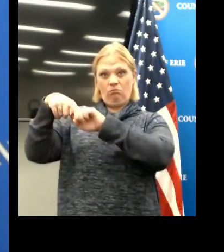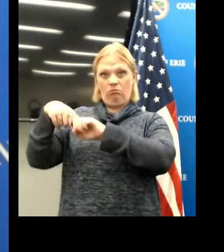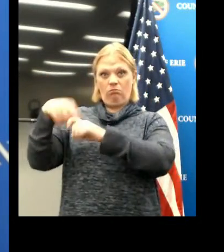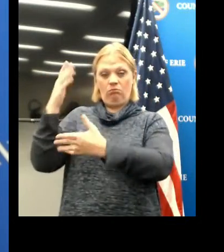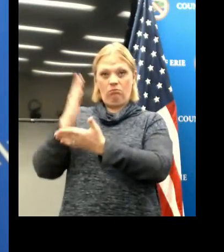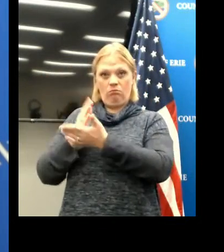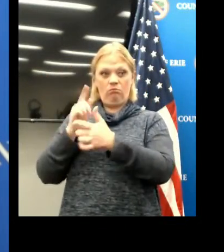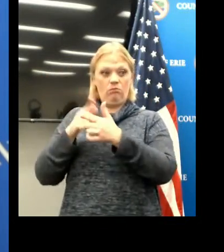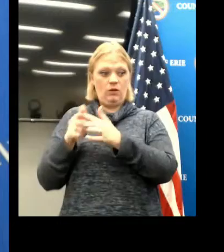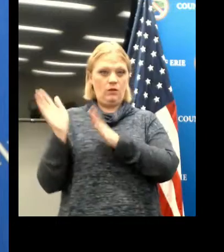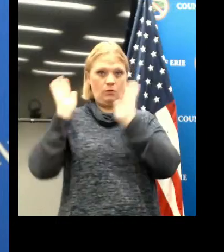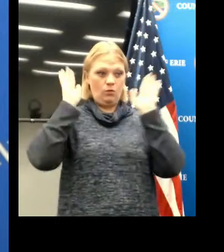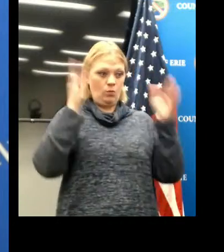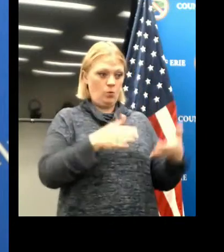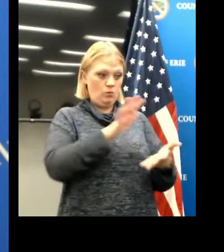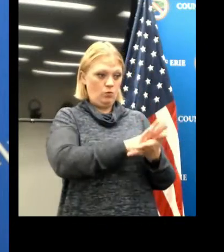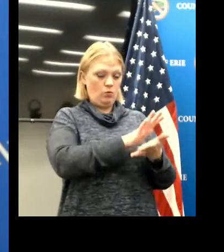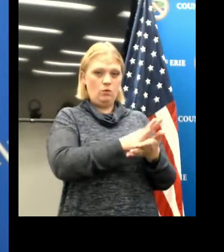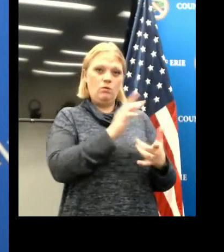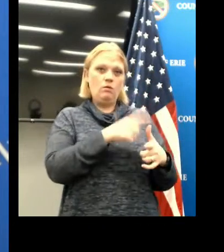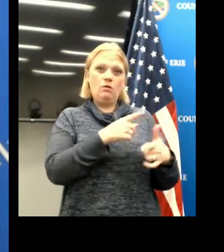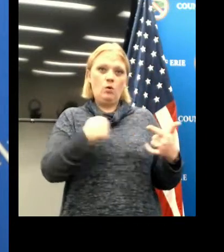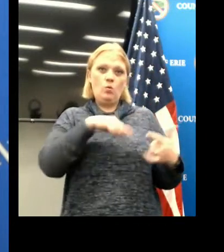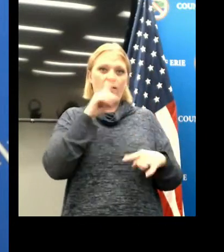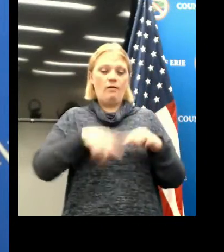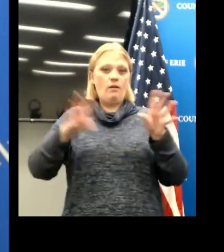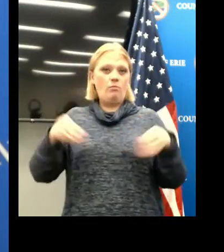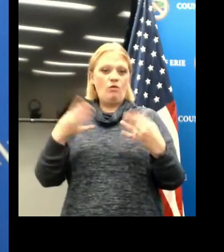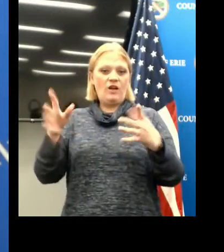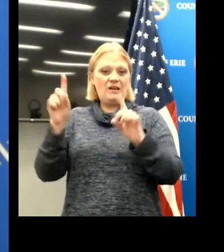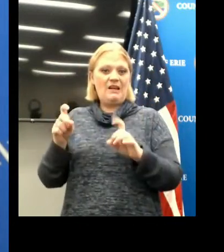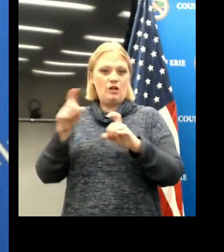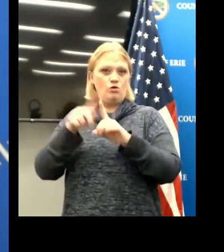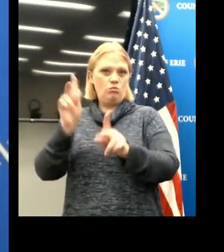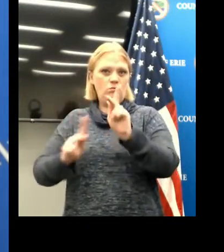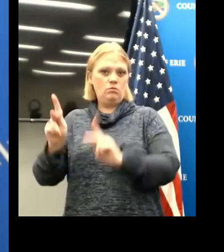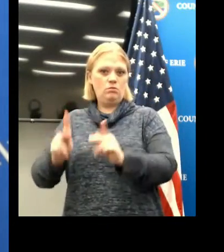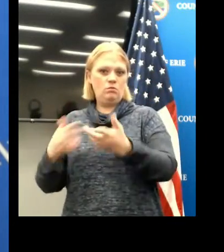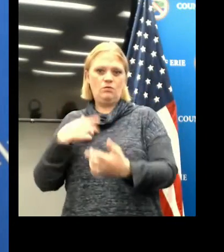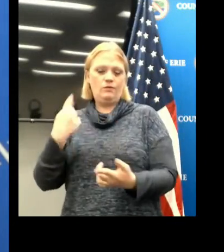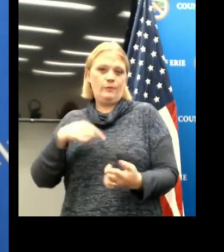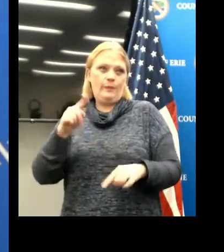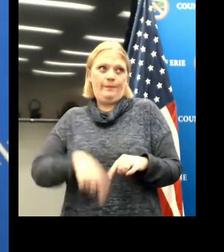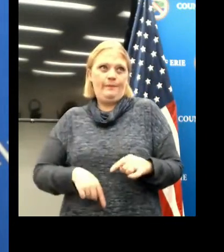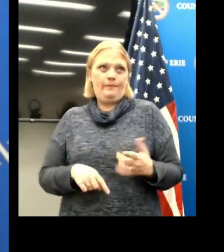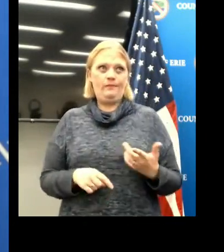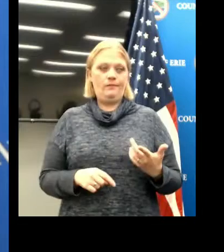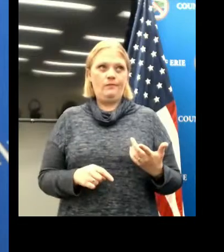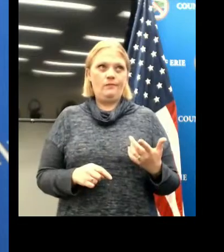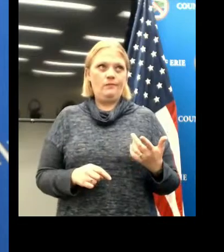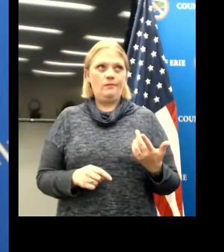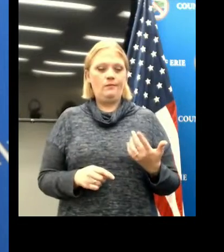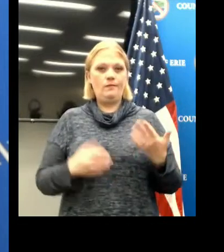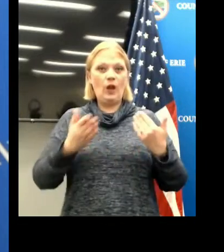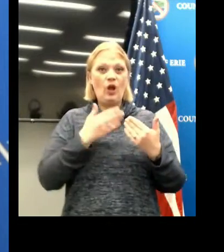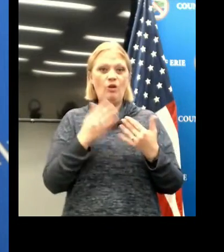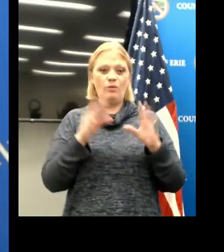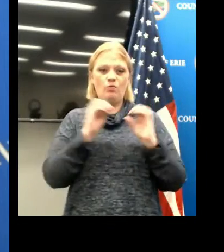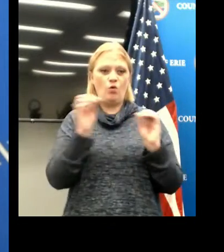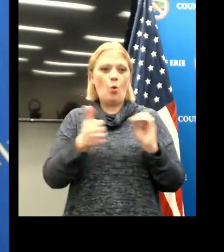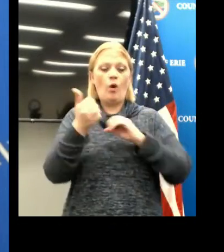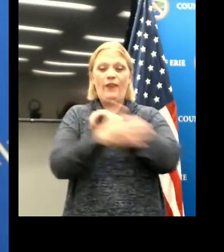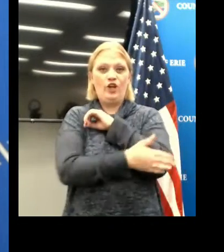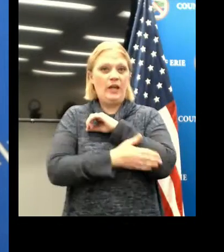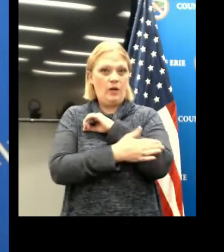doing and just work with the schools, we would no longer be able to provide the testing for the general public. We just can't do that. There's almost no other